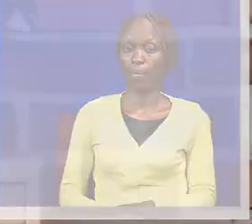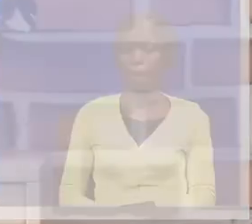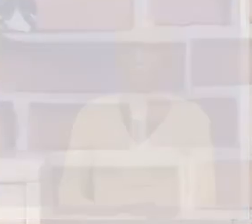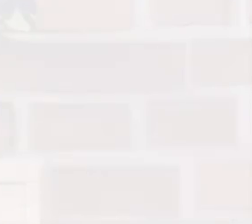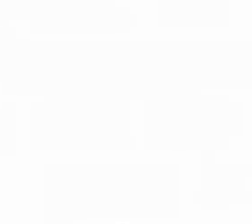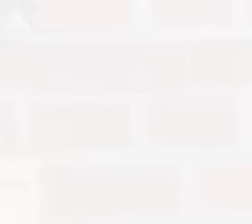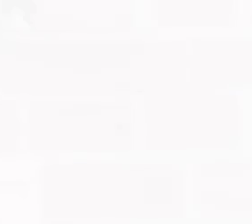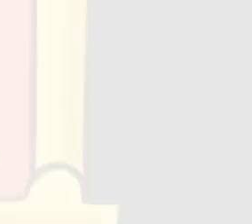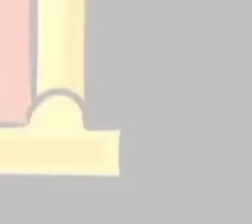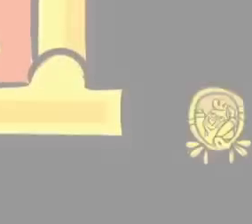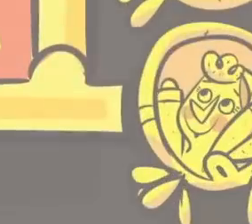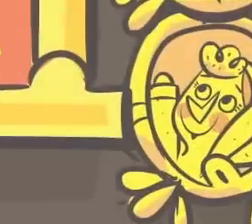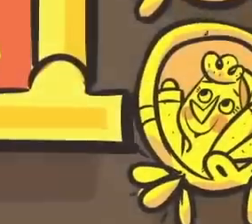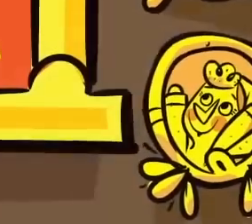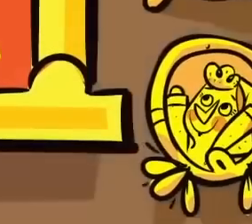what happened.